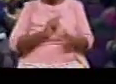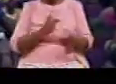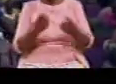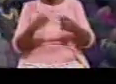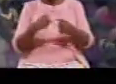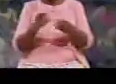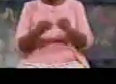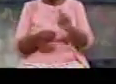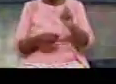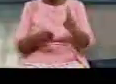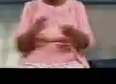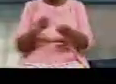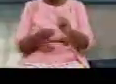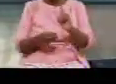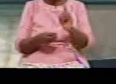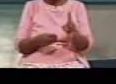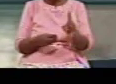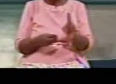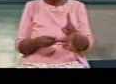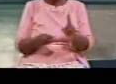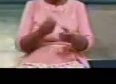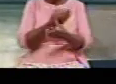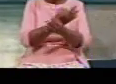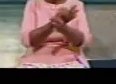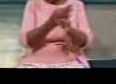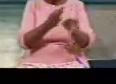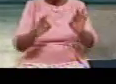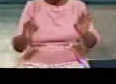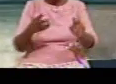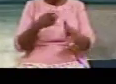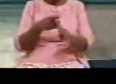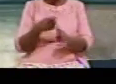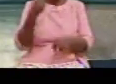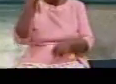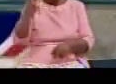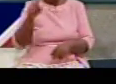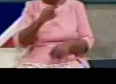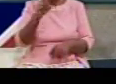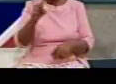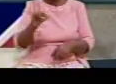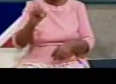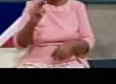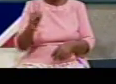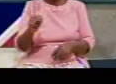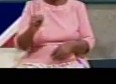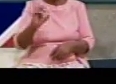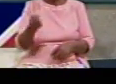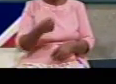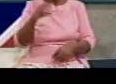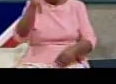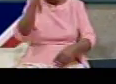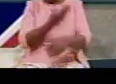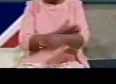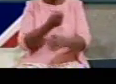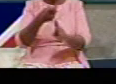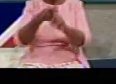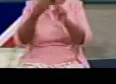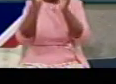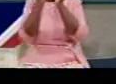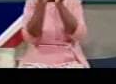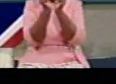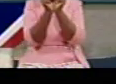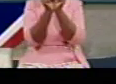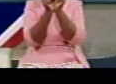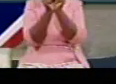one. Number one, freedom from for Zion's sons from captivity. And let's go